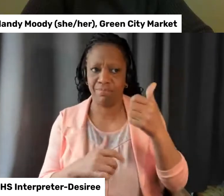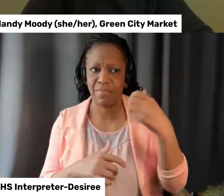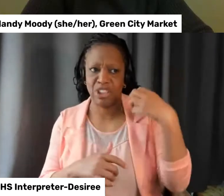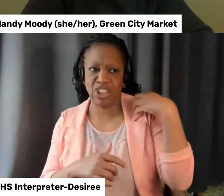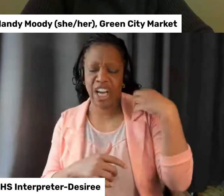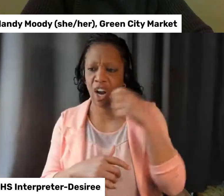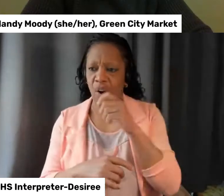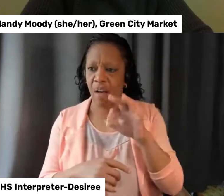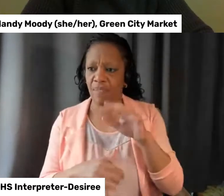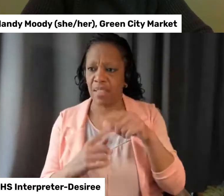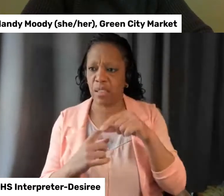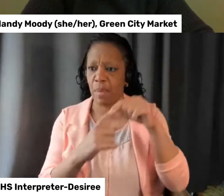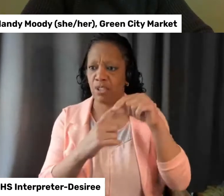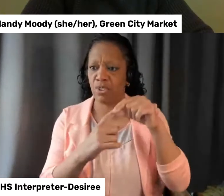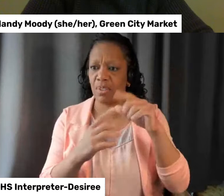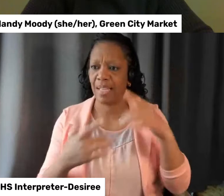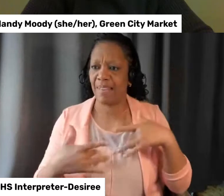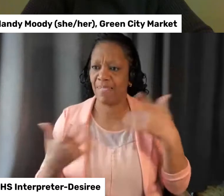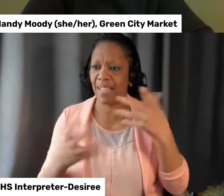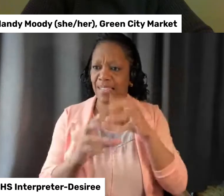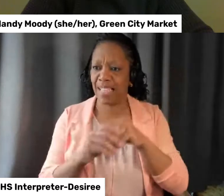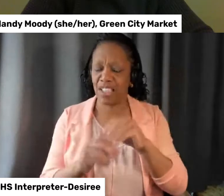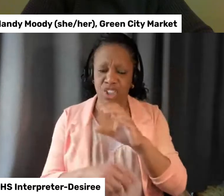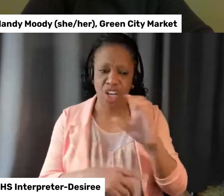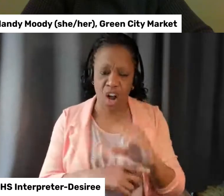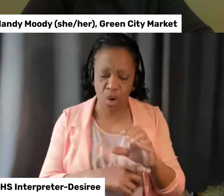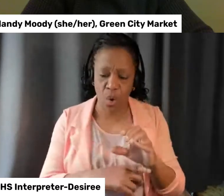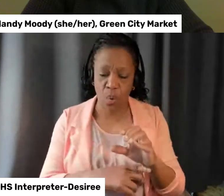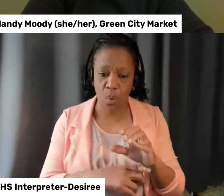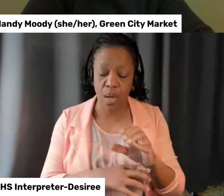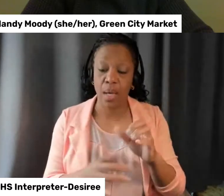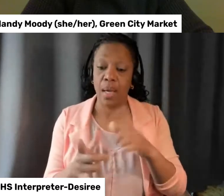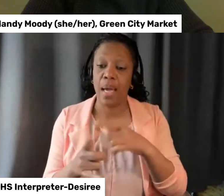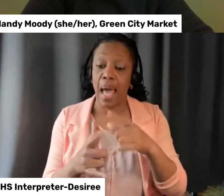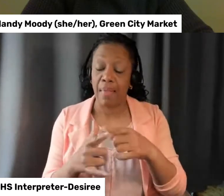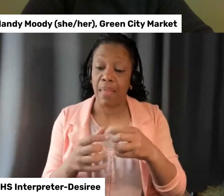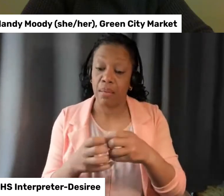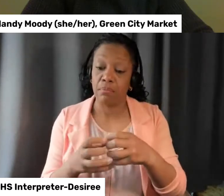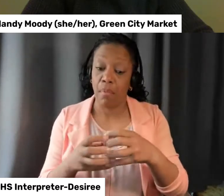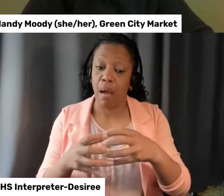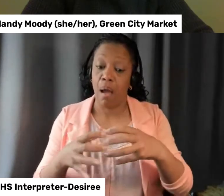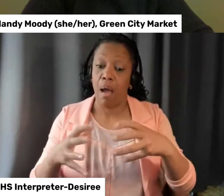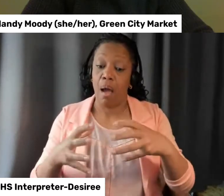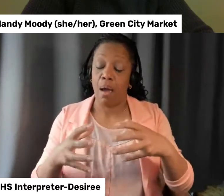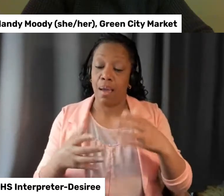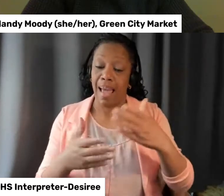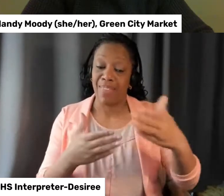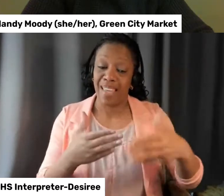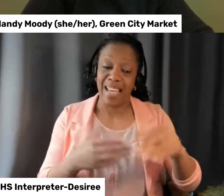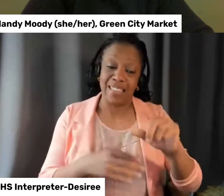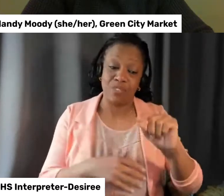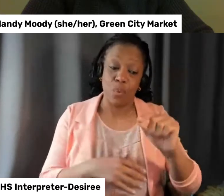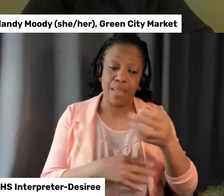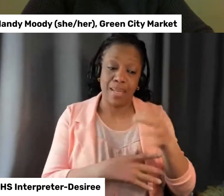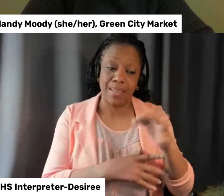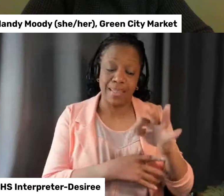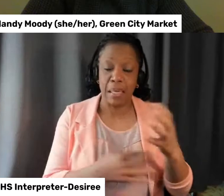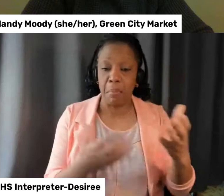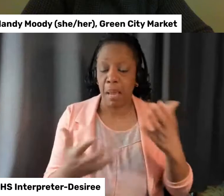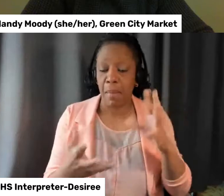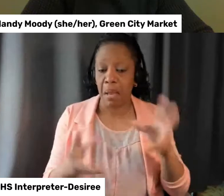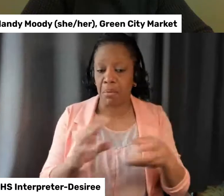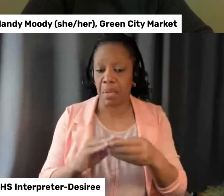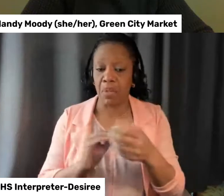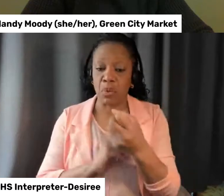grew from there. Certainly by the end of 2019, we were getting, maybe 12, 13 people